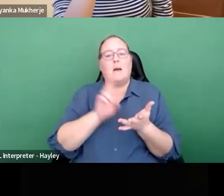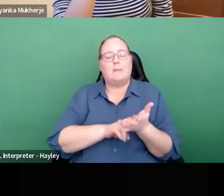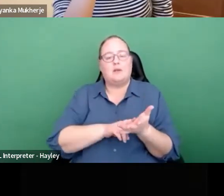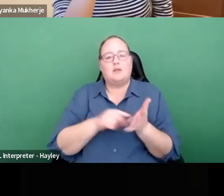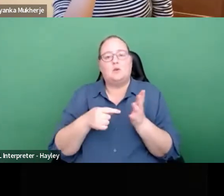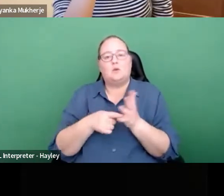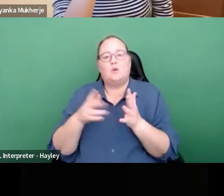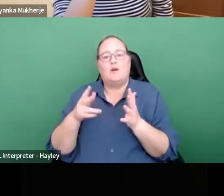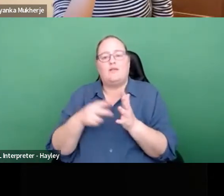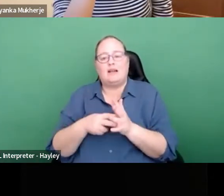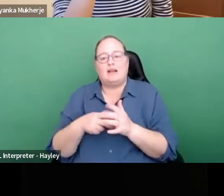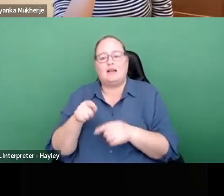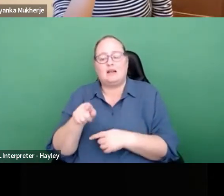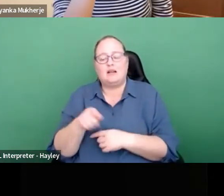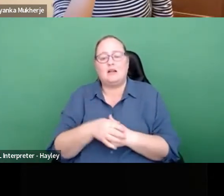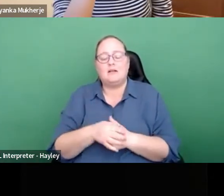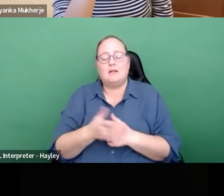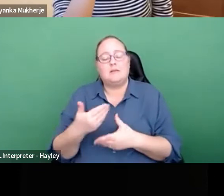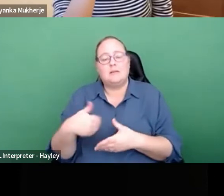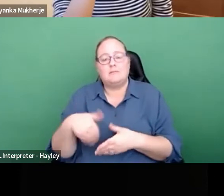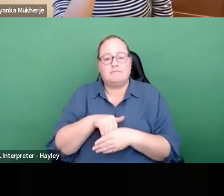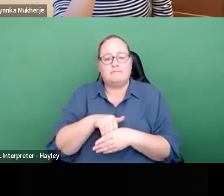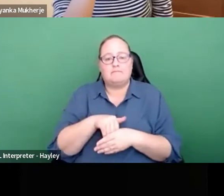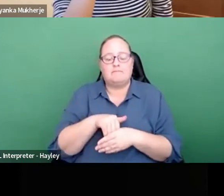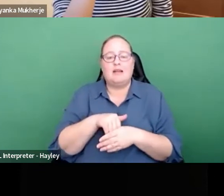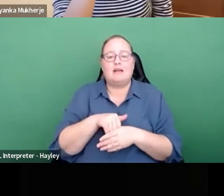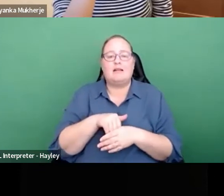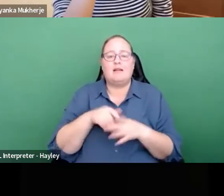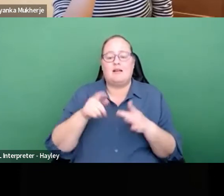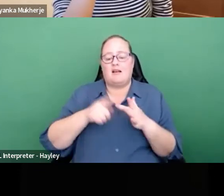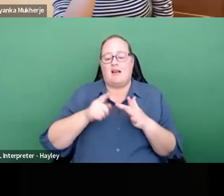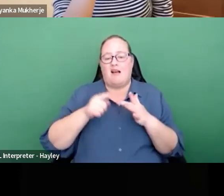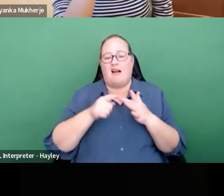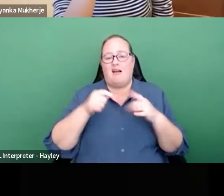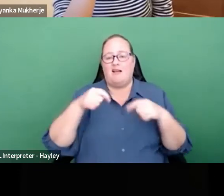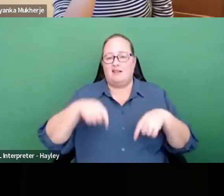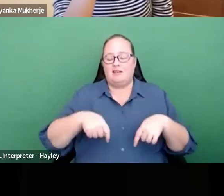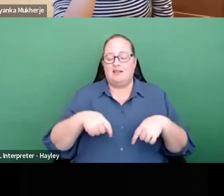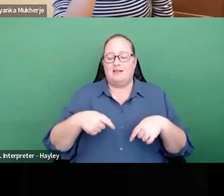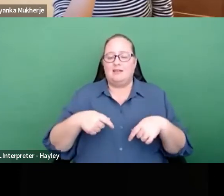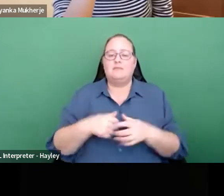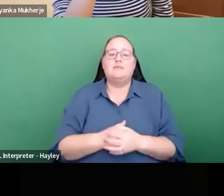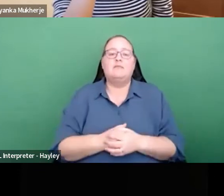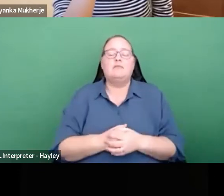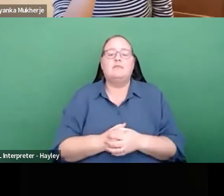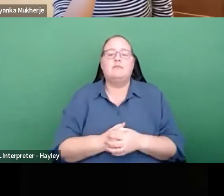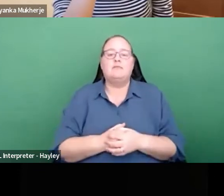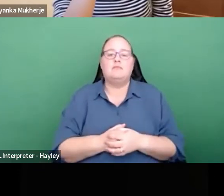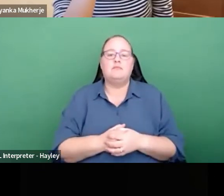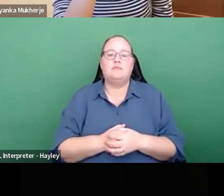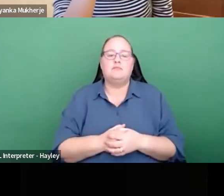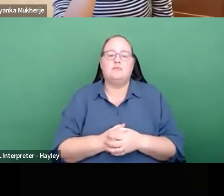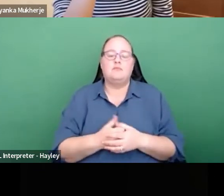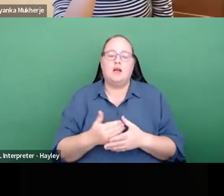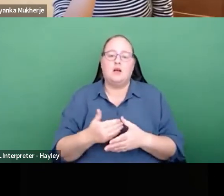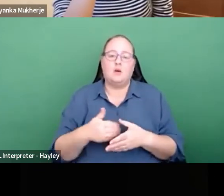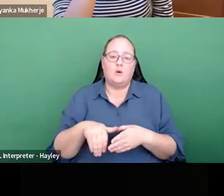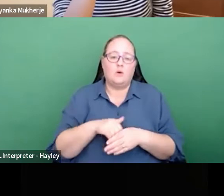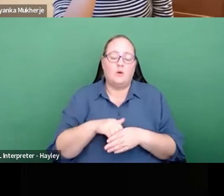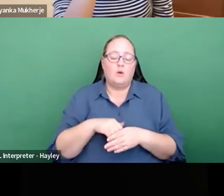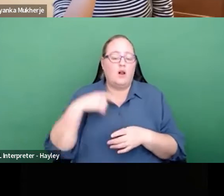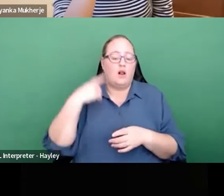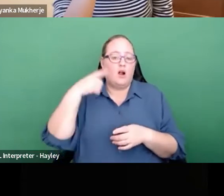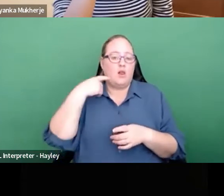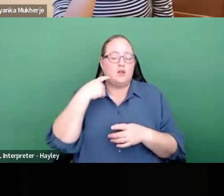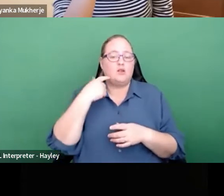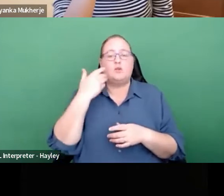Leverhulme program participant in the International Inequalities here, both at the London School of Economics.